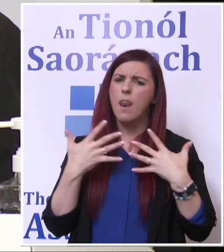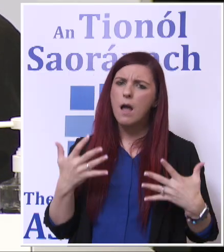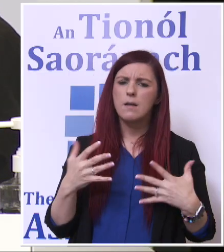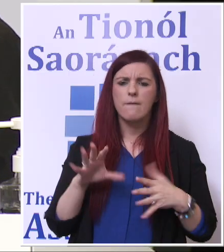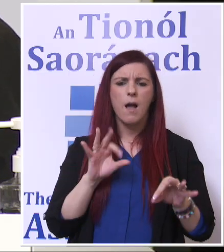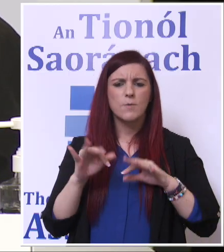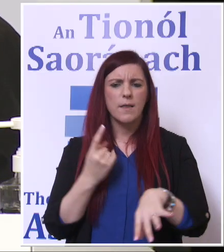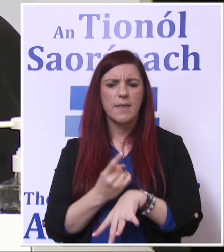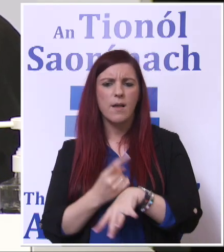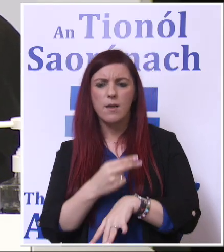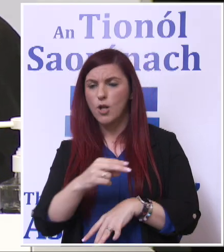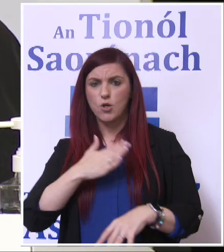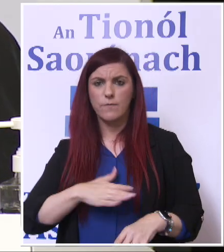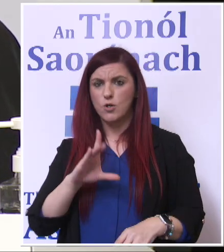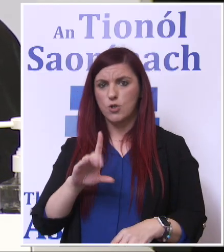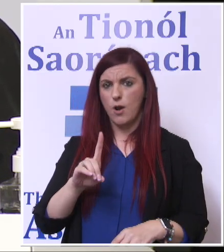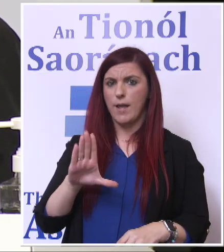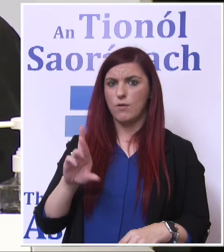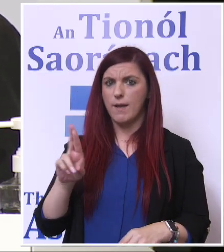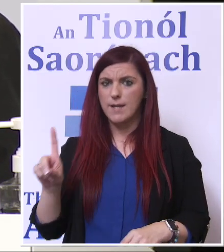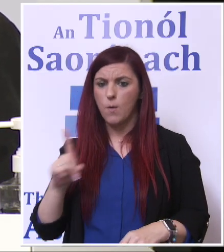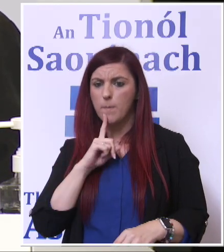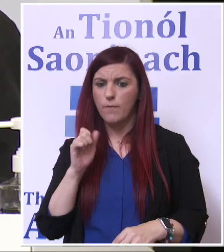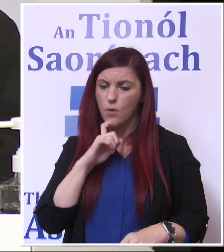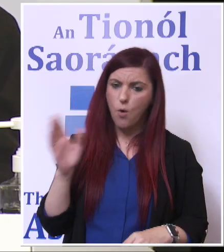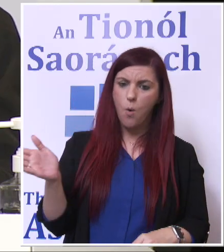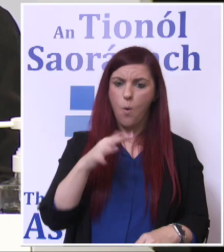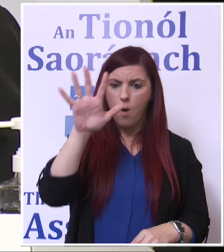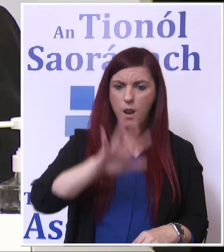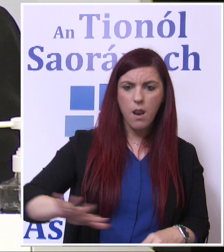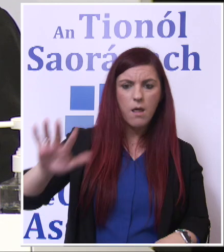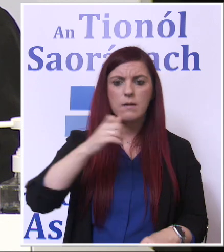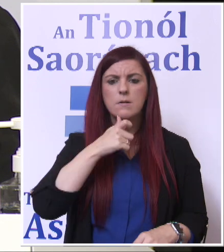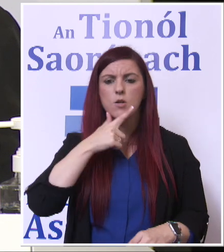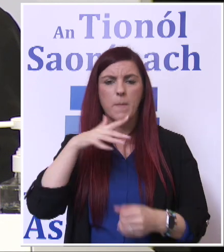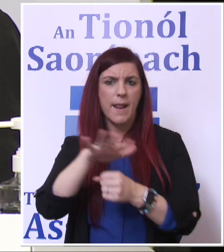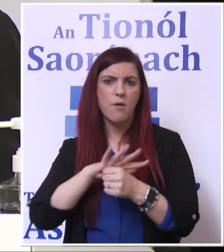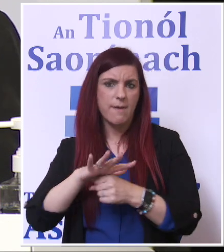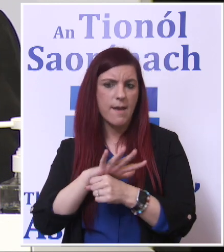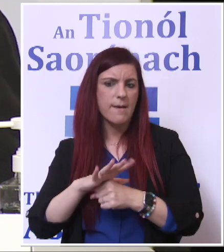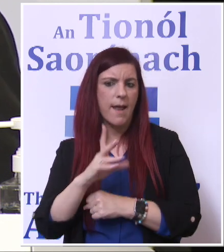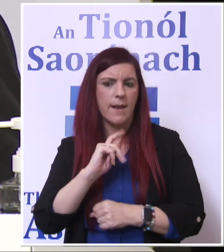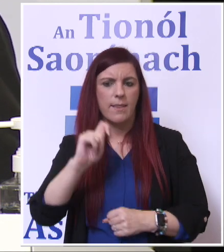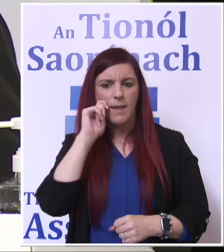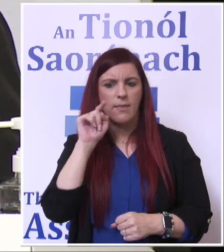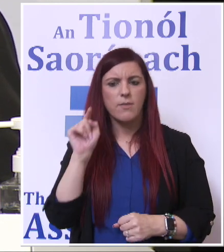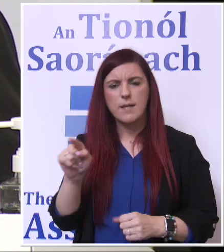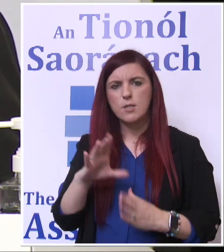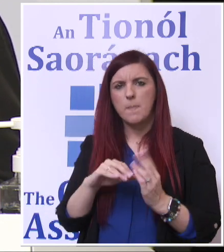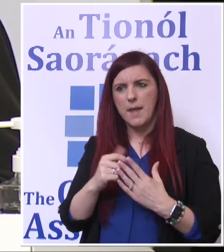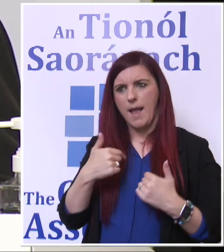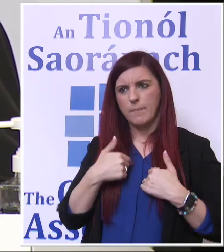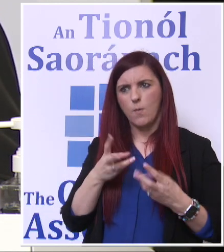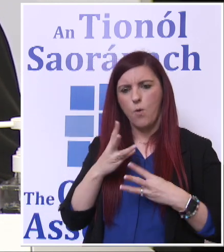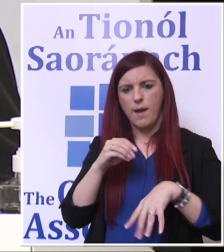not just for Laoghaire-Rathdown, but for the entire Dublin area, and it is something I've been working